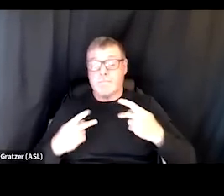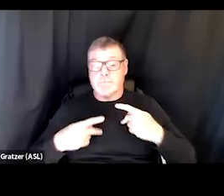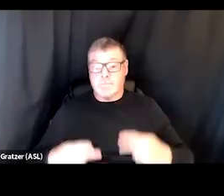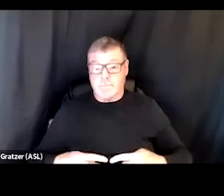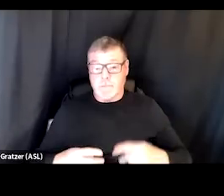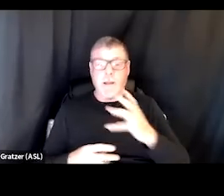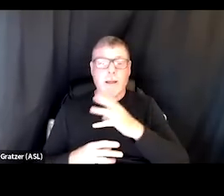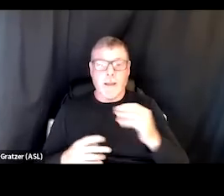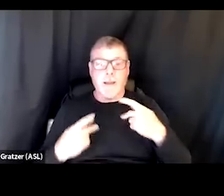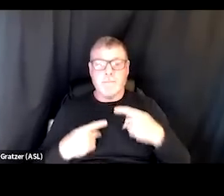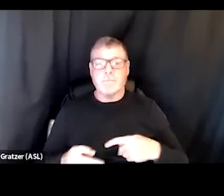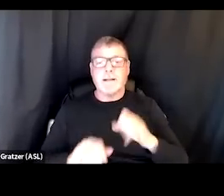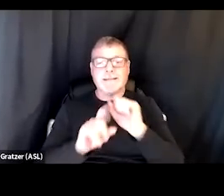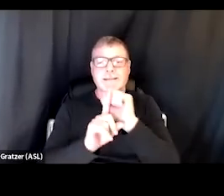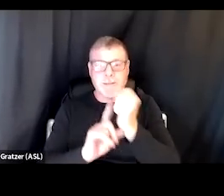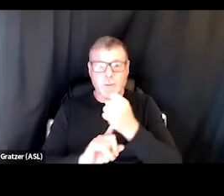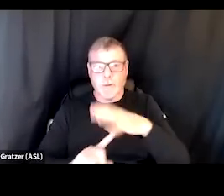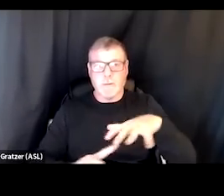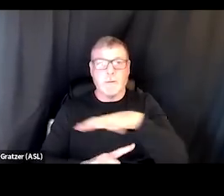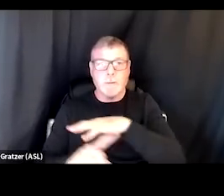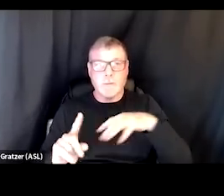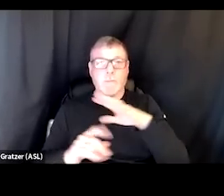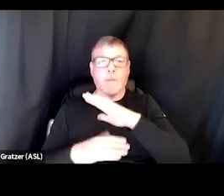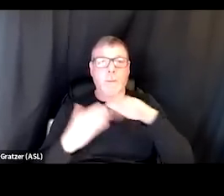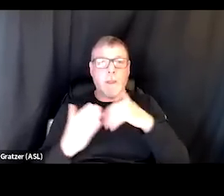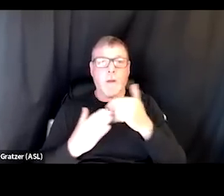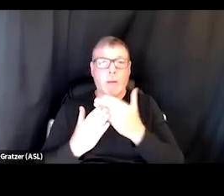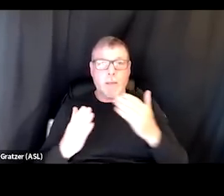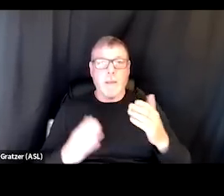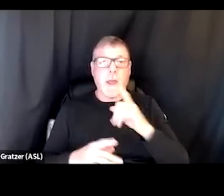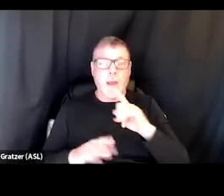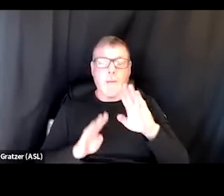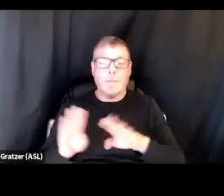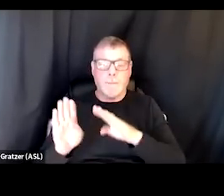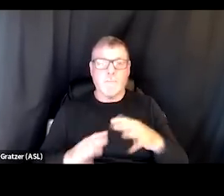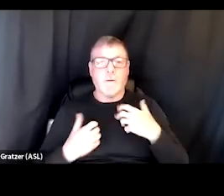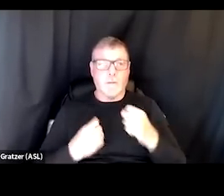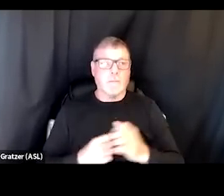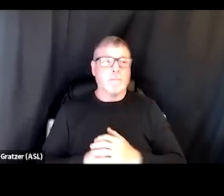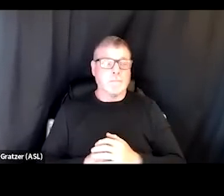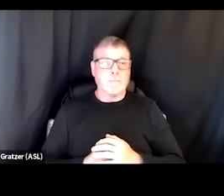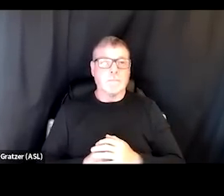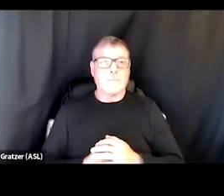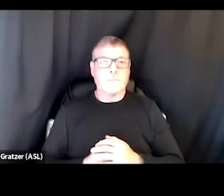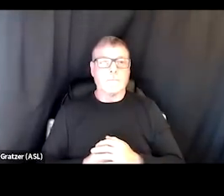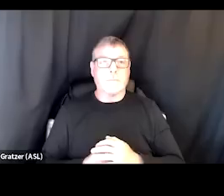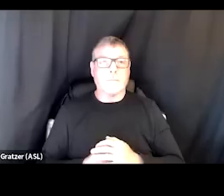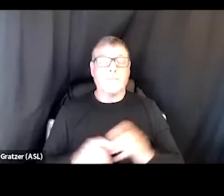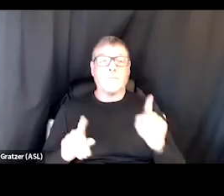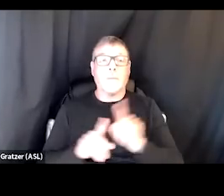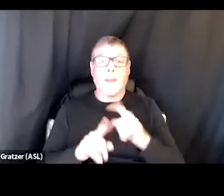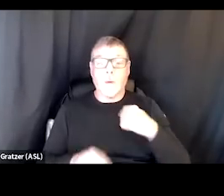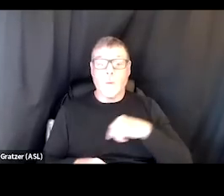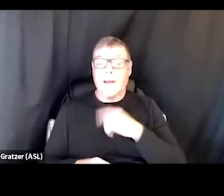to their physical circumstances. And so these things all contribute to someone's overall behavioral health picture. So as we said, not